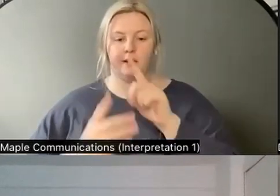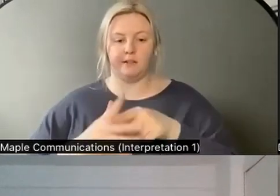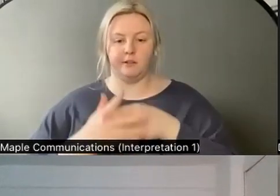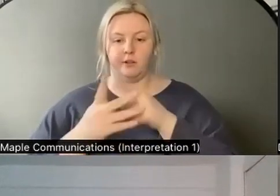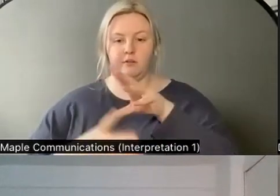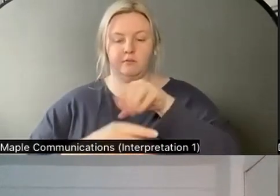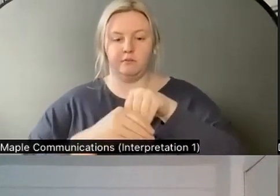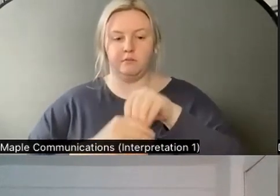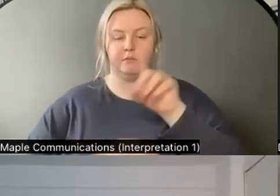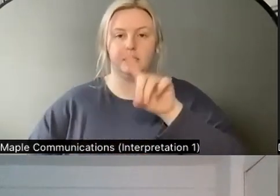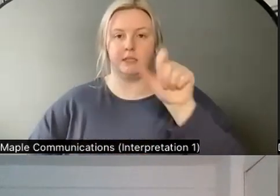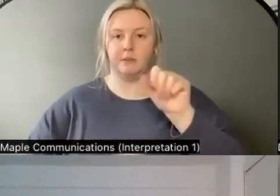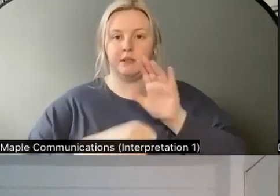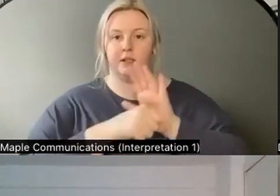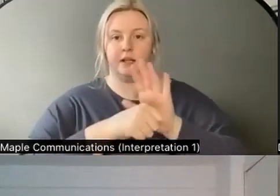through